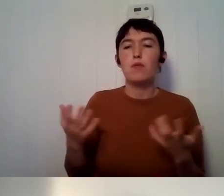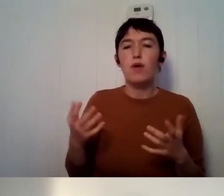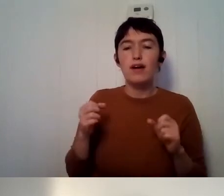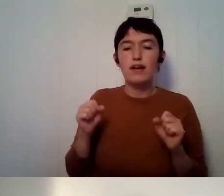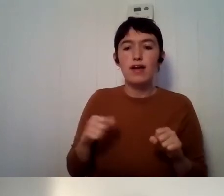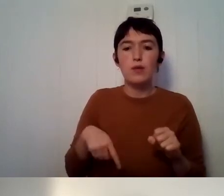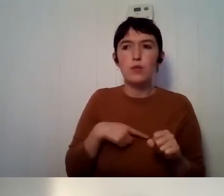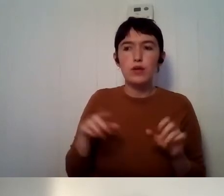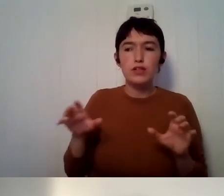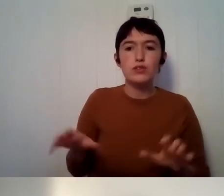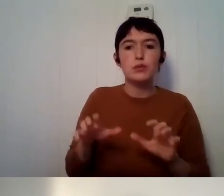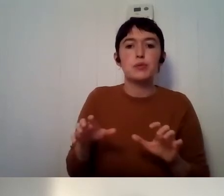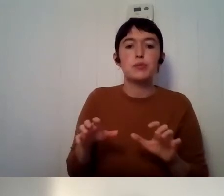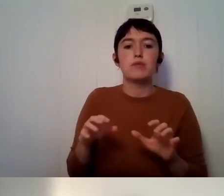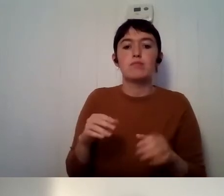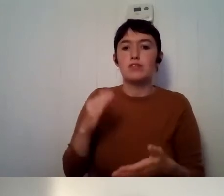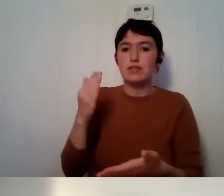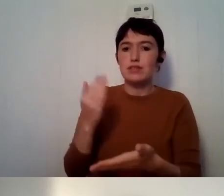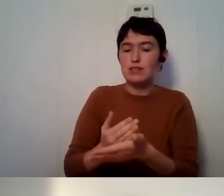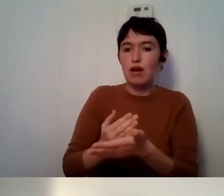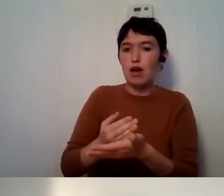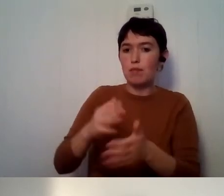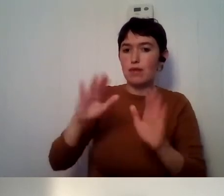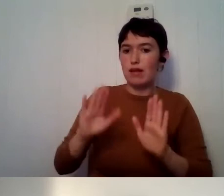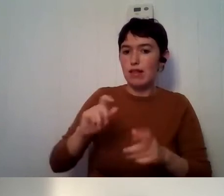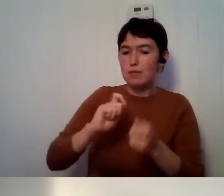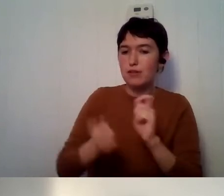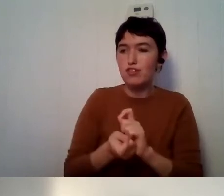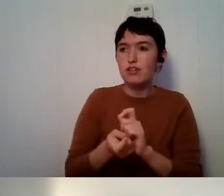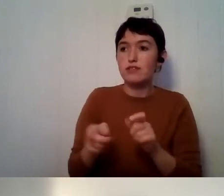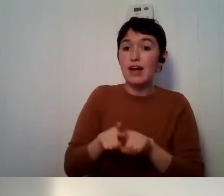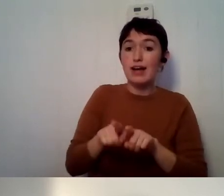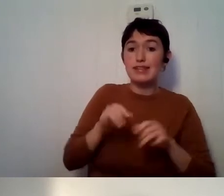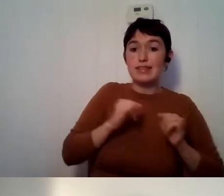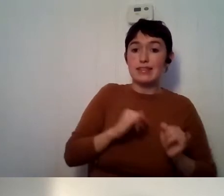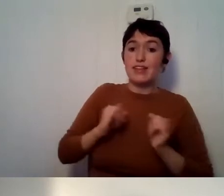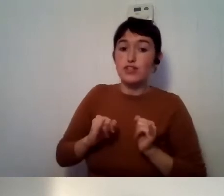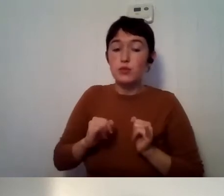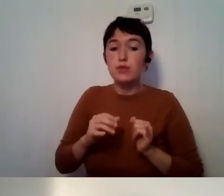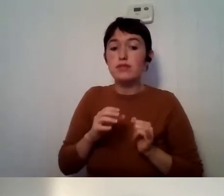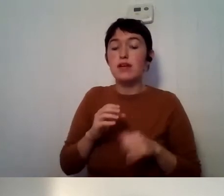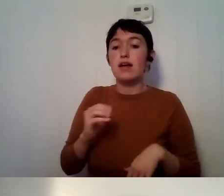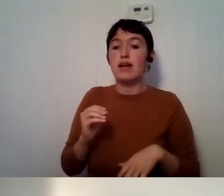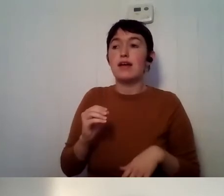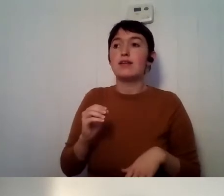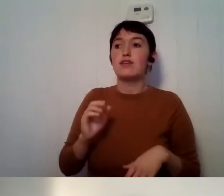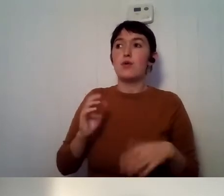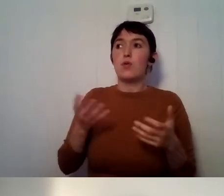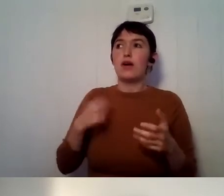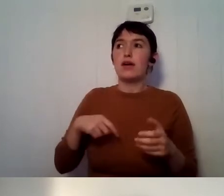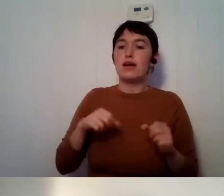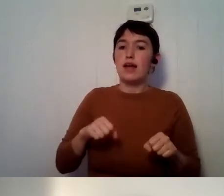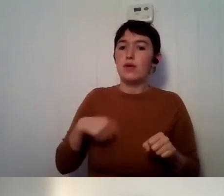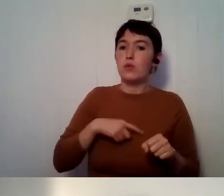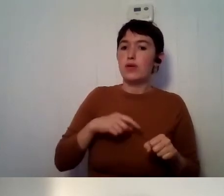do to stop climate change as individuals, and like, what can we as individuals do to pressure our governments